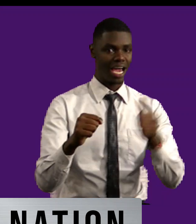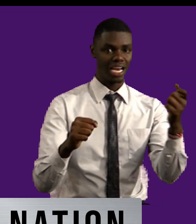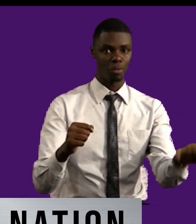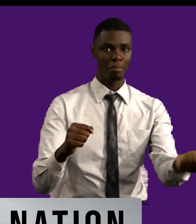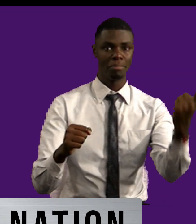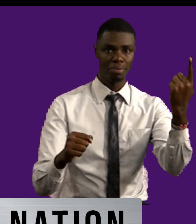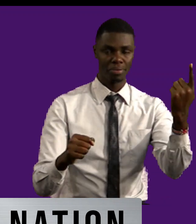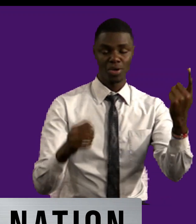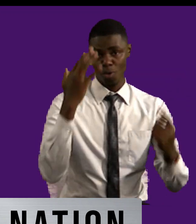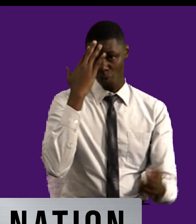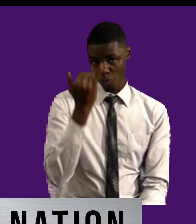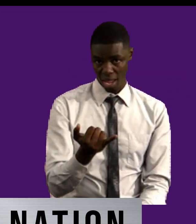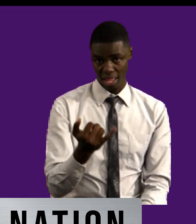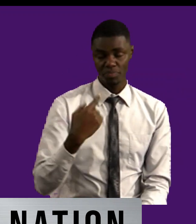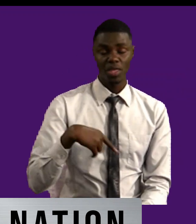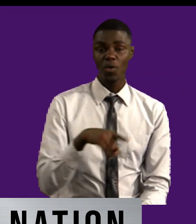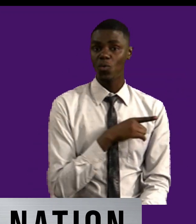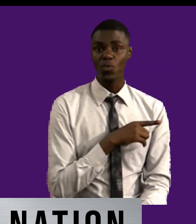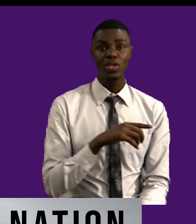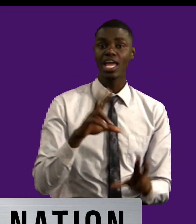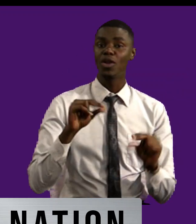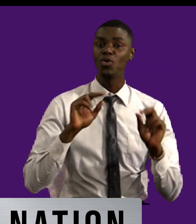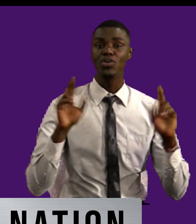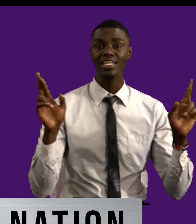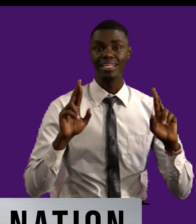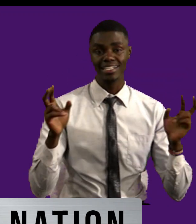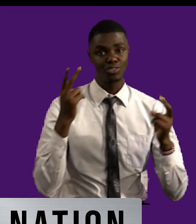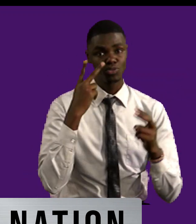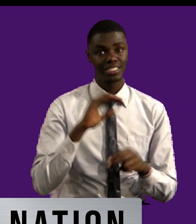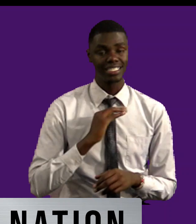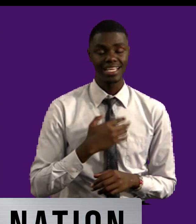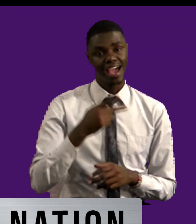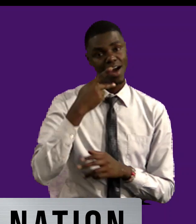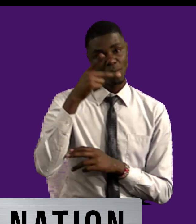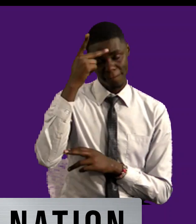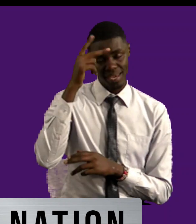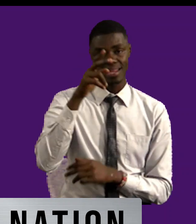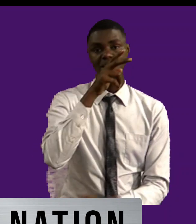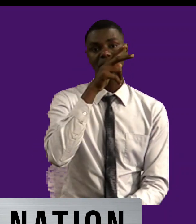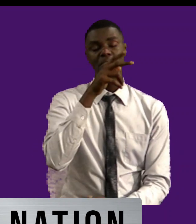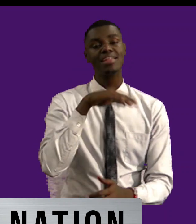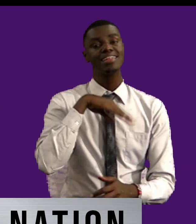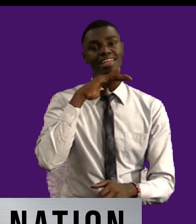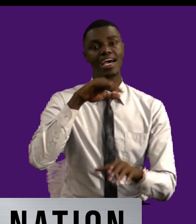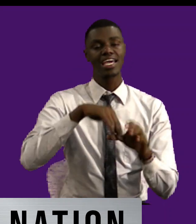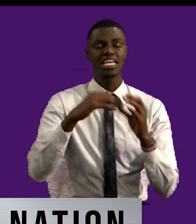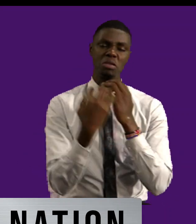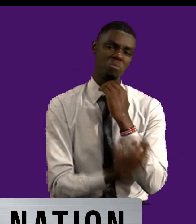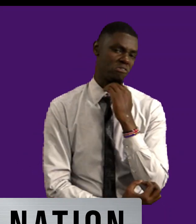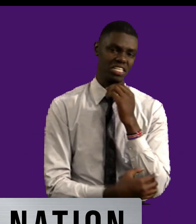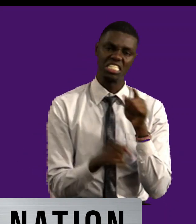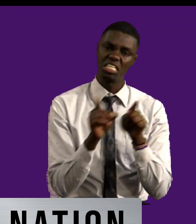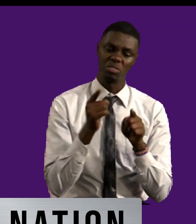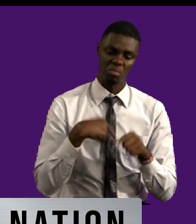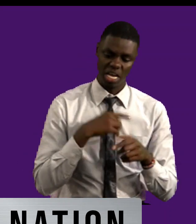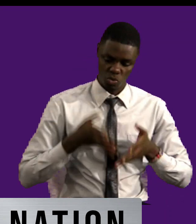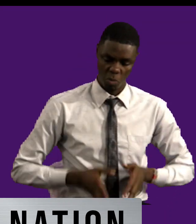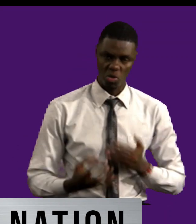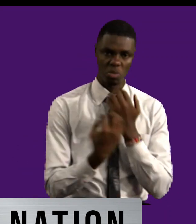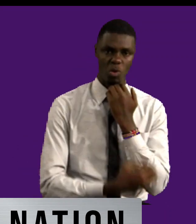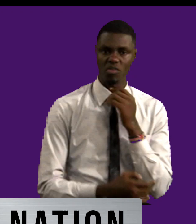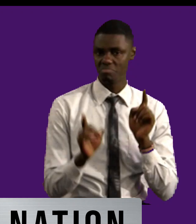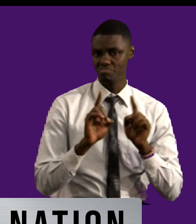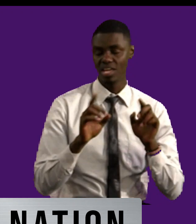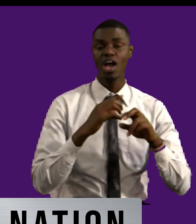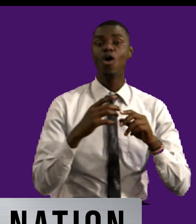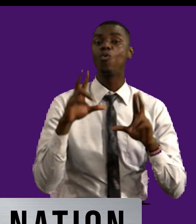born, because we are not ready to see our parents die in poverty as we were born in poverty. We are not